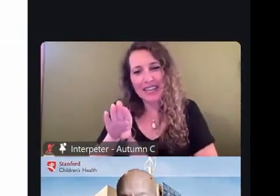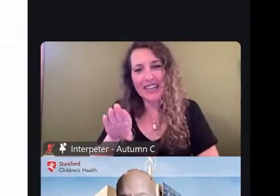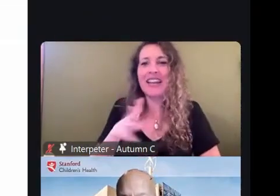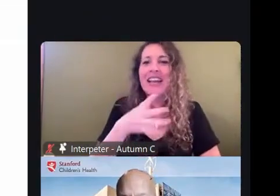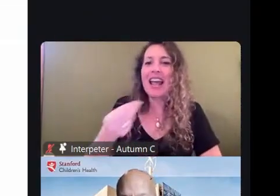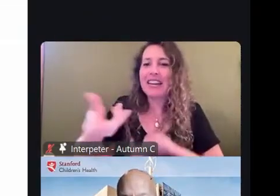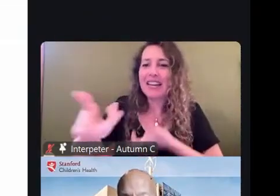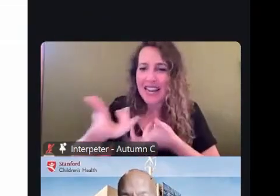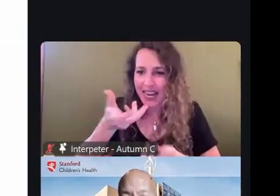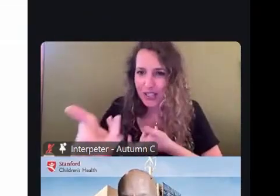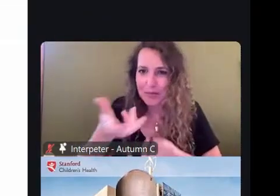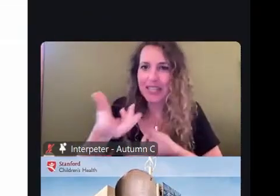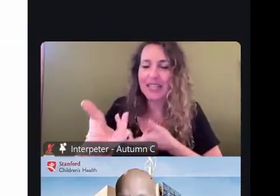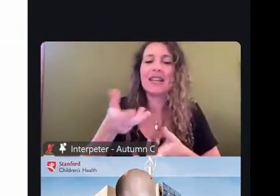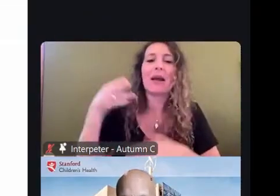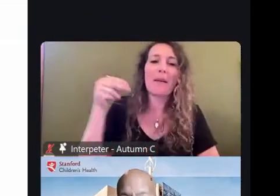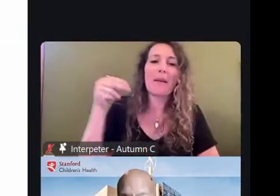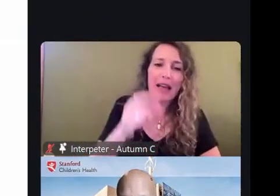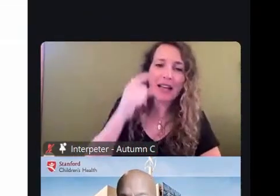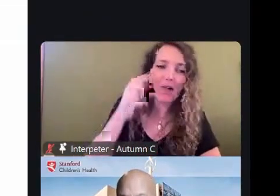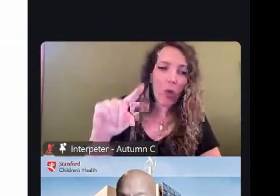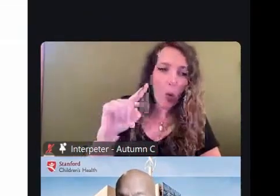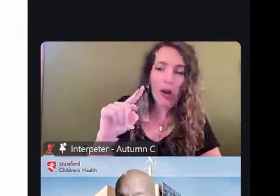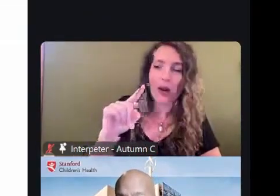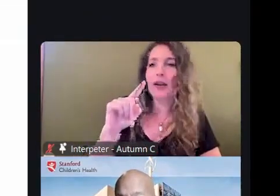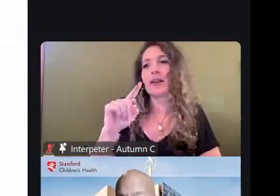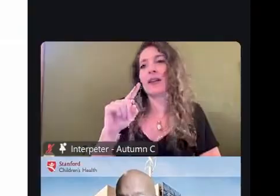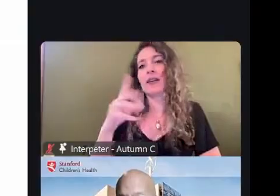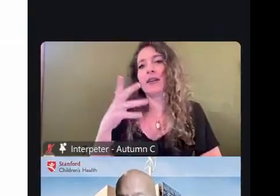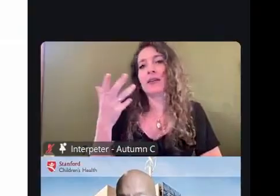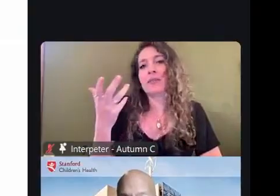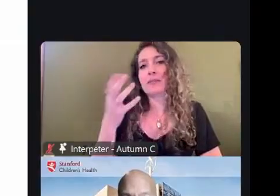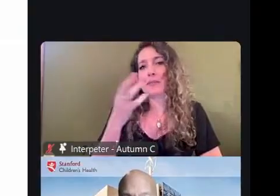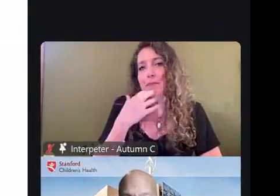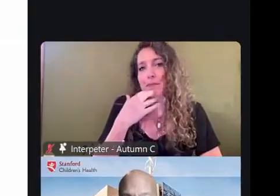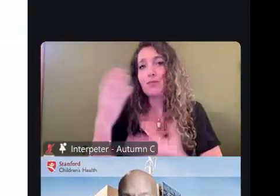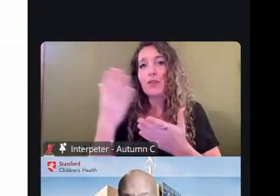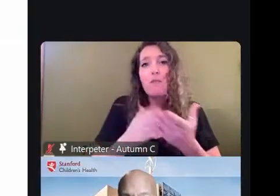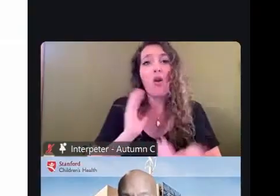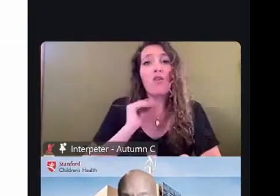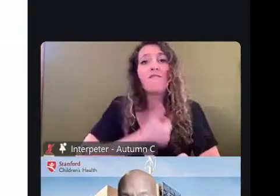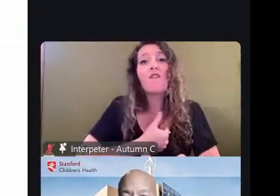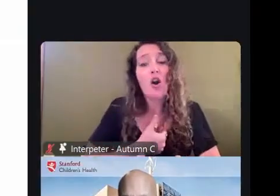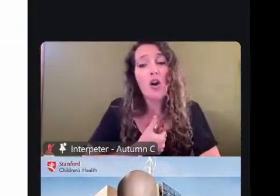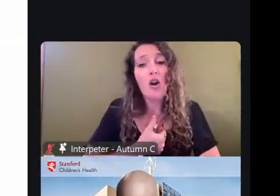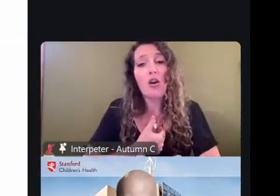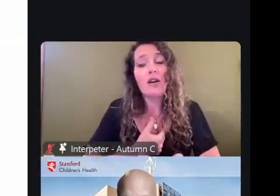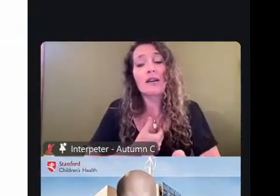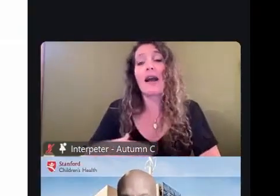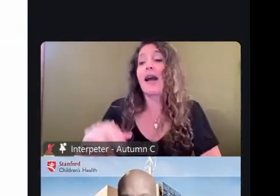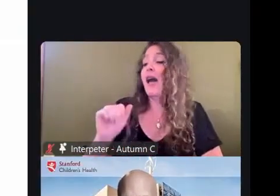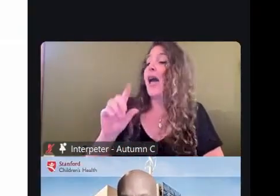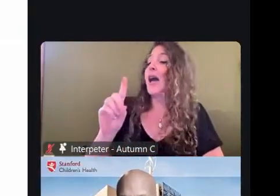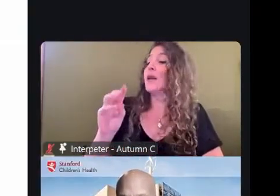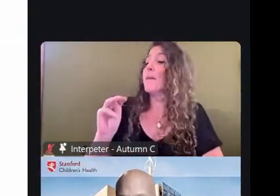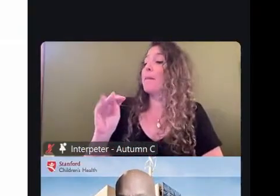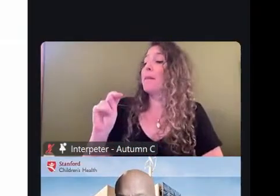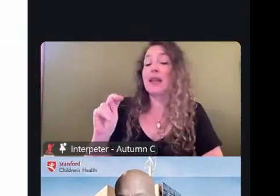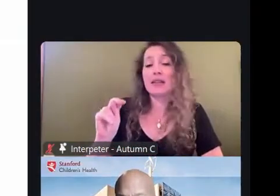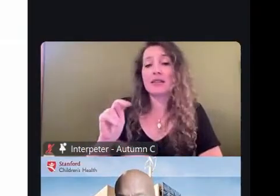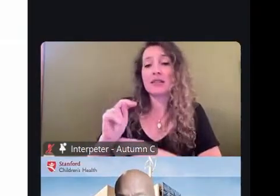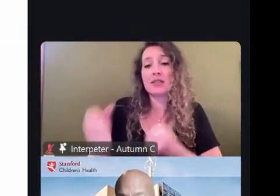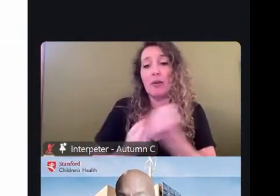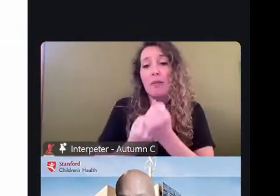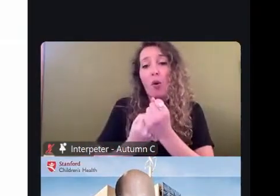and Engagement pays for part of our administrative support and part of